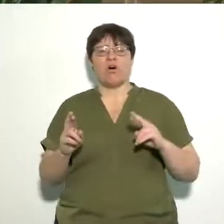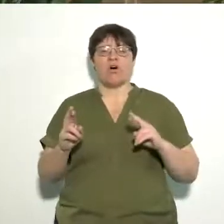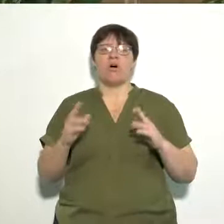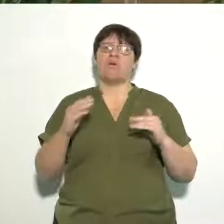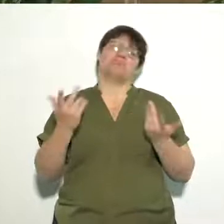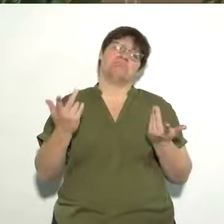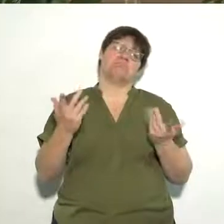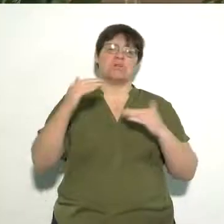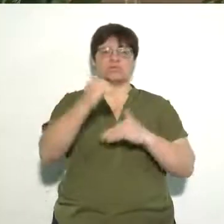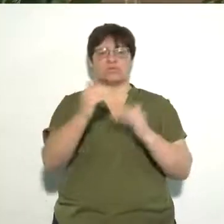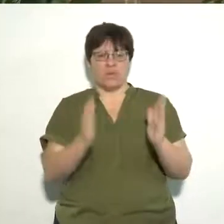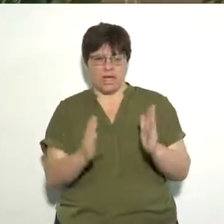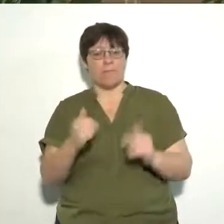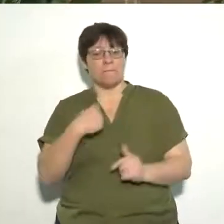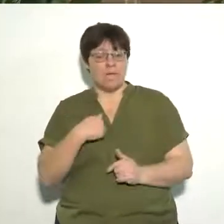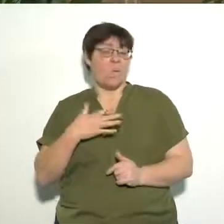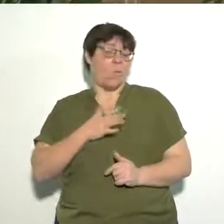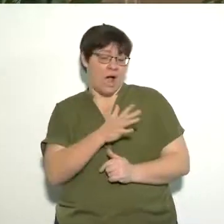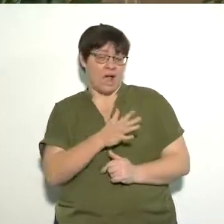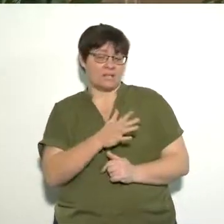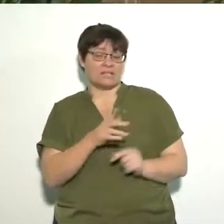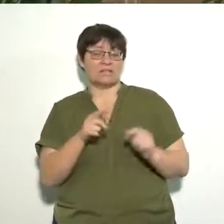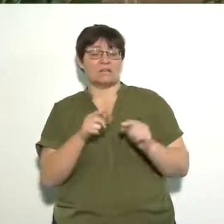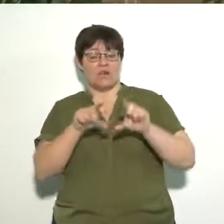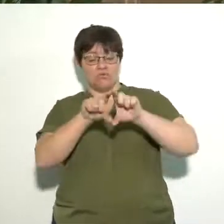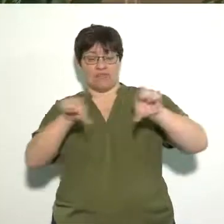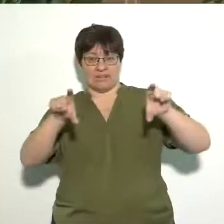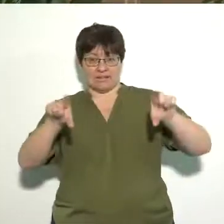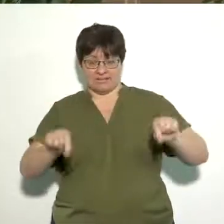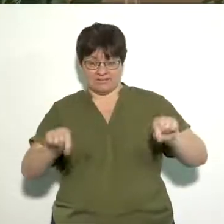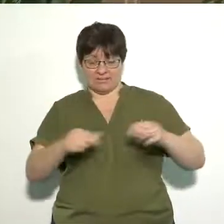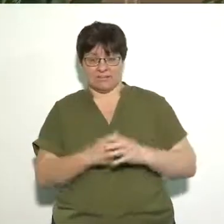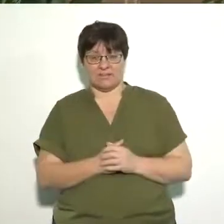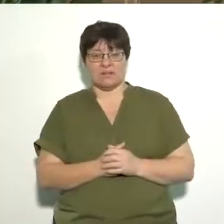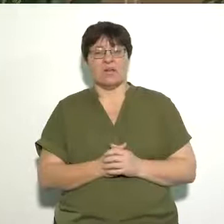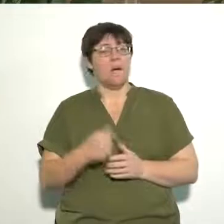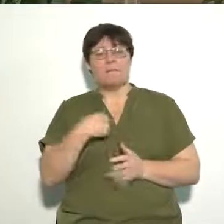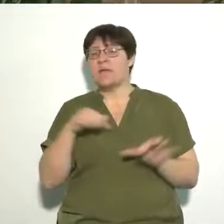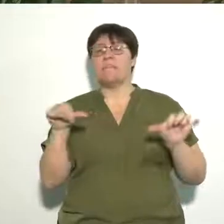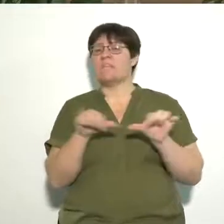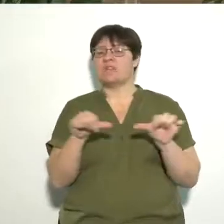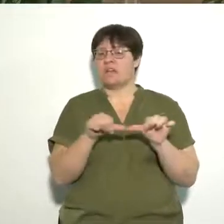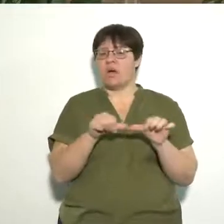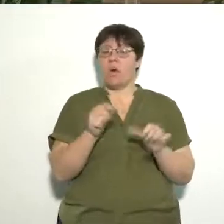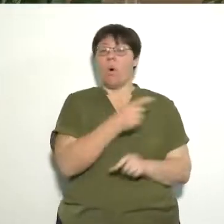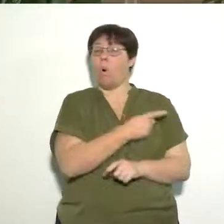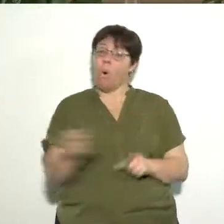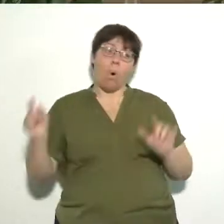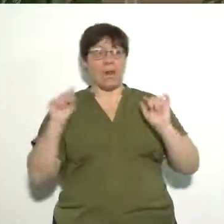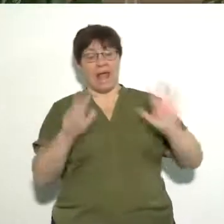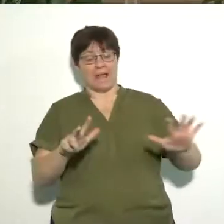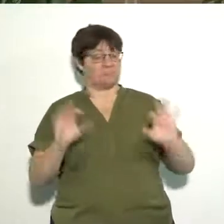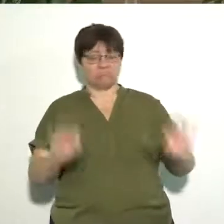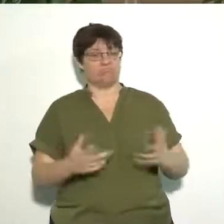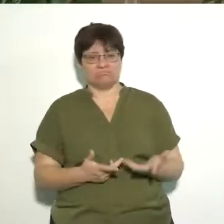I prefer to work with rectangles. Now, for me, what worked was I didn't measure all 8 pieces